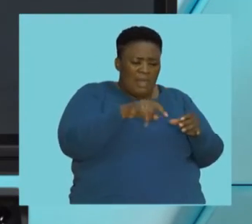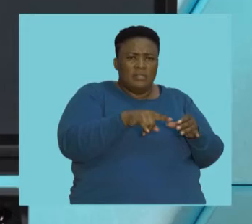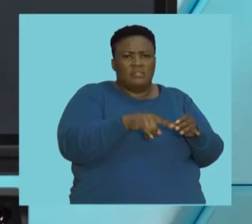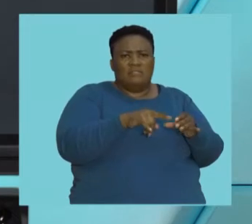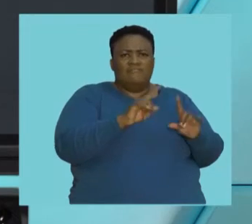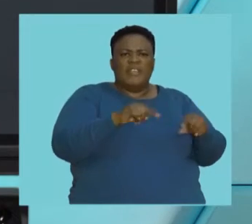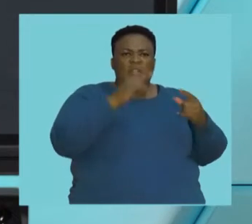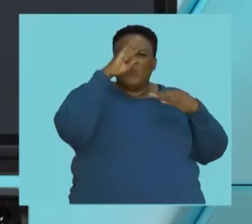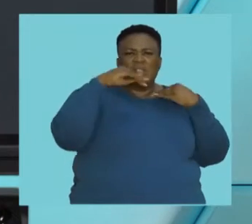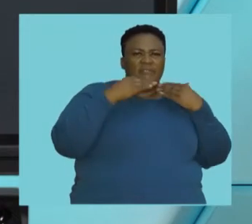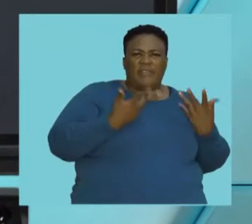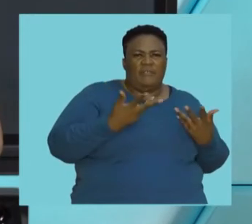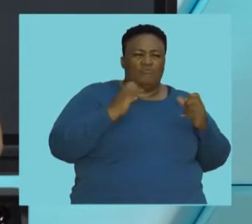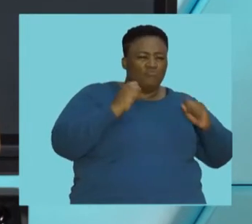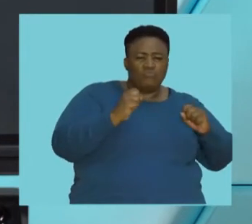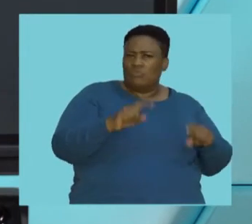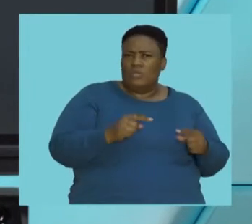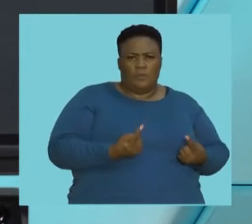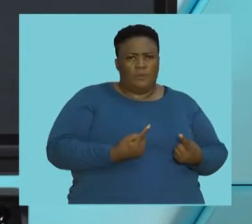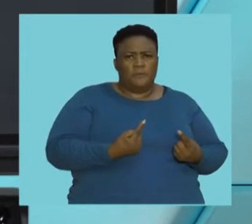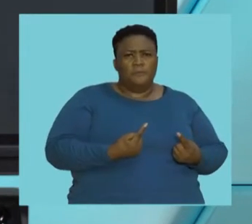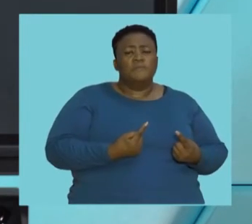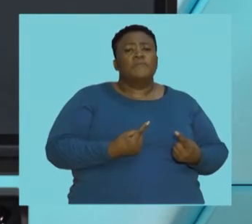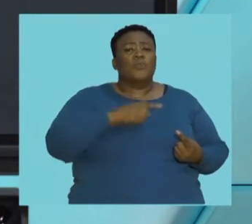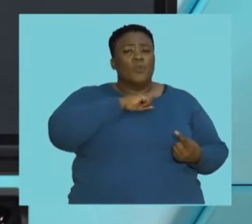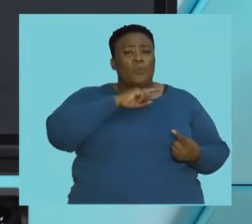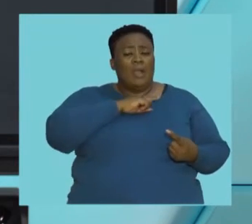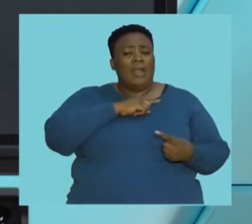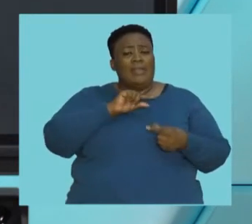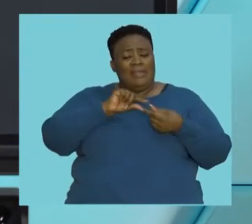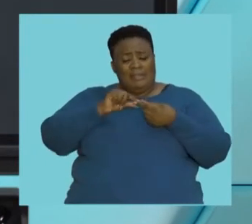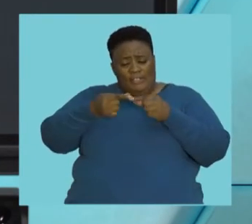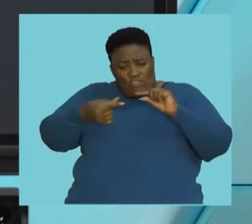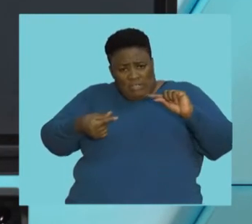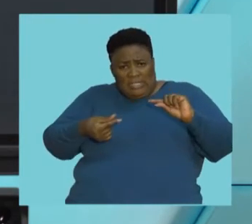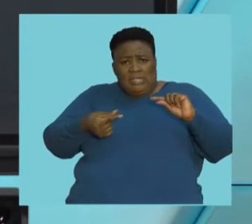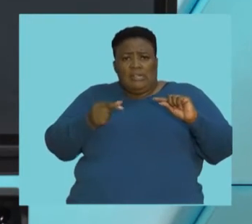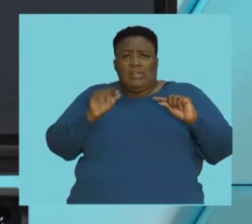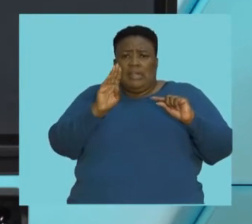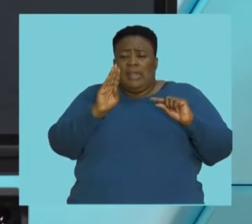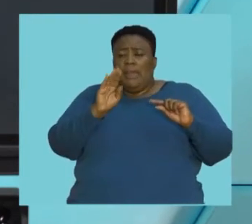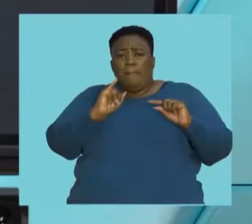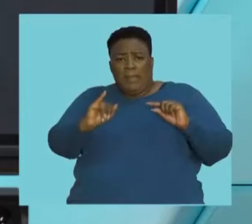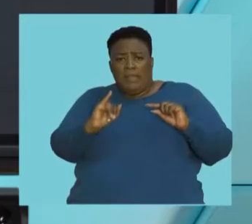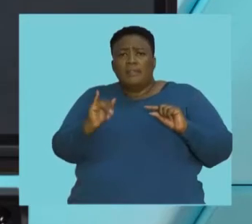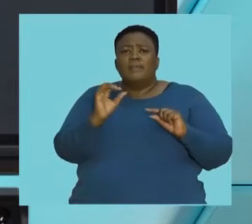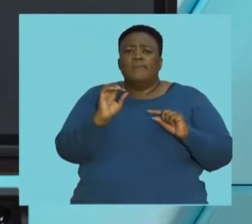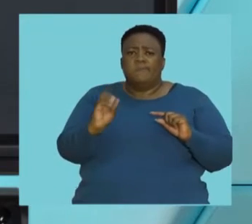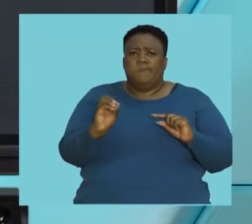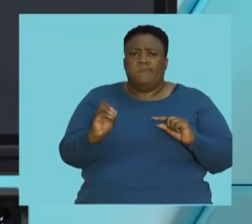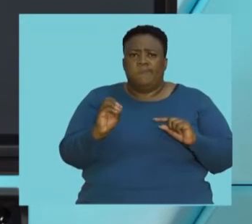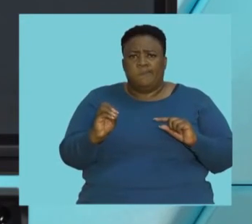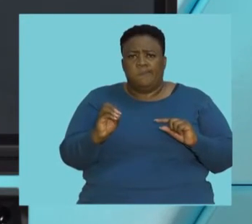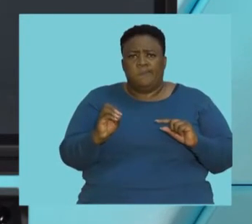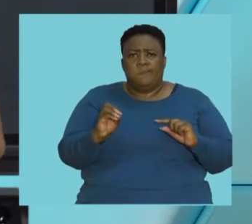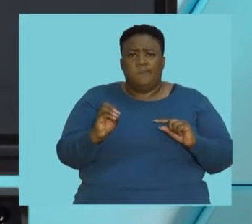by factors such as increased global temperatures or an infestation from a pest, we will see that because of a lack of